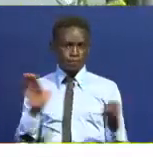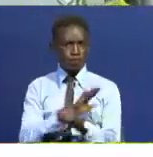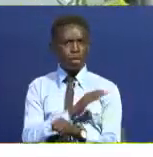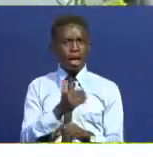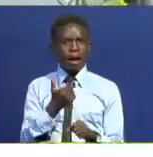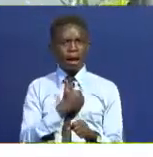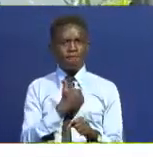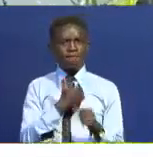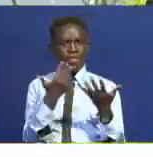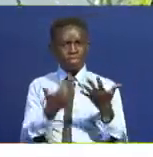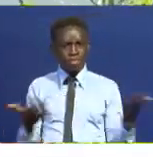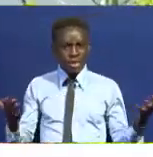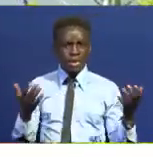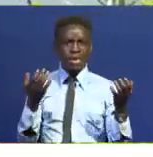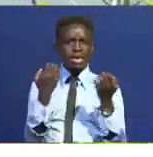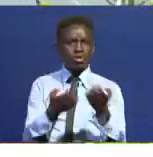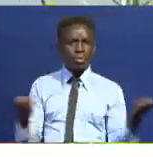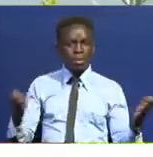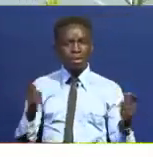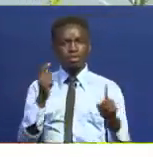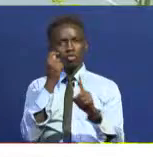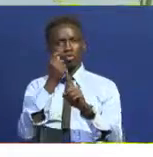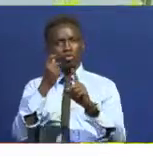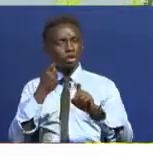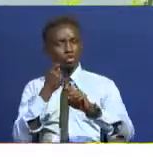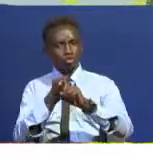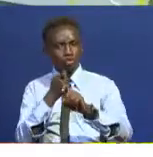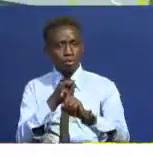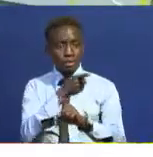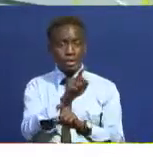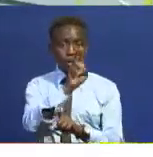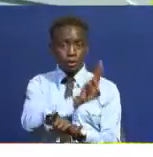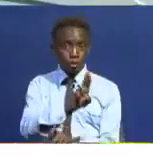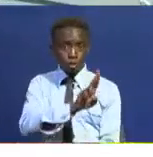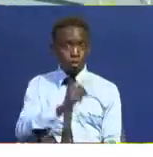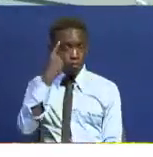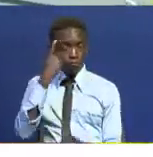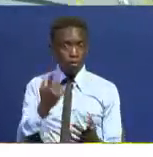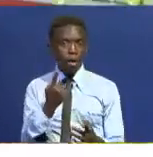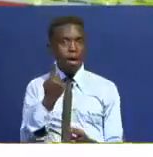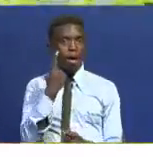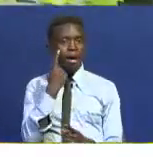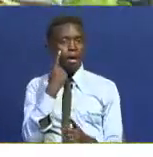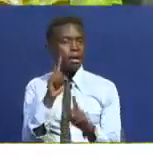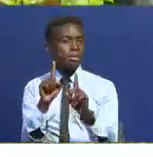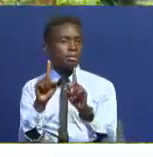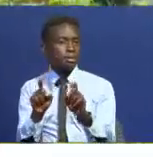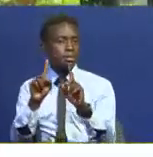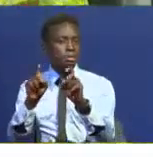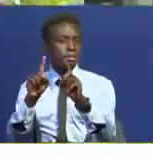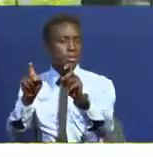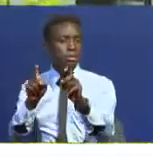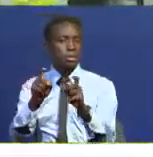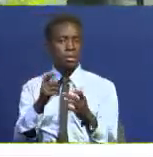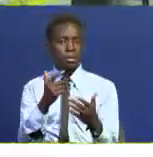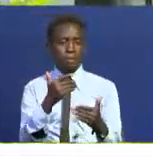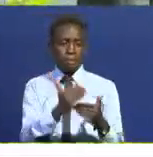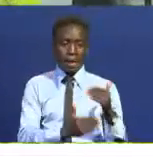with equipment and tools that are used for testing materials in